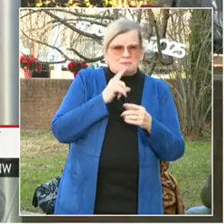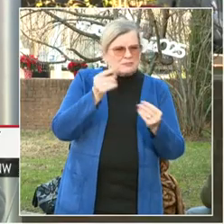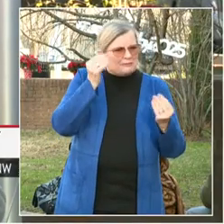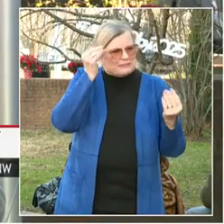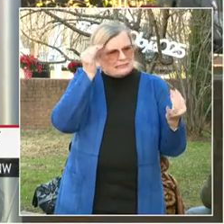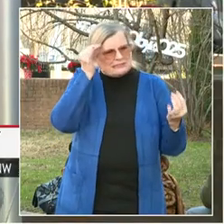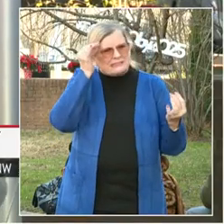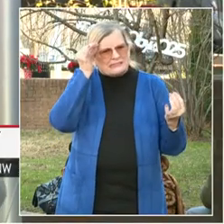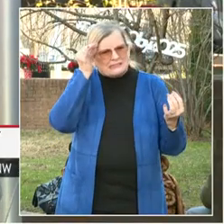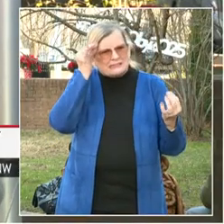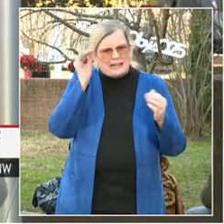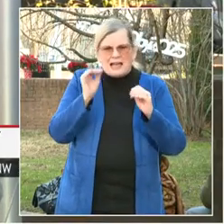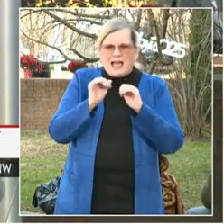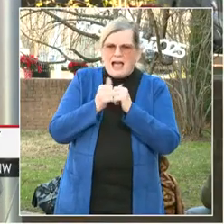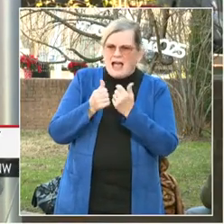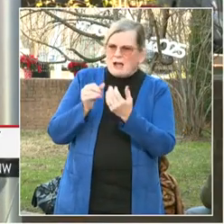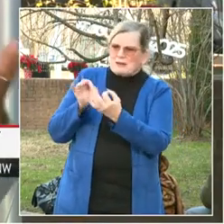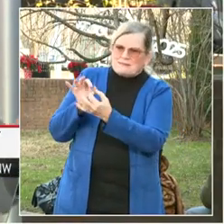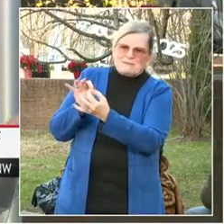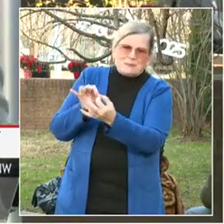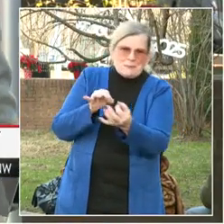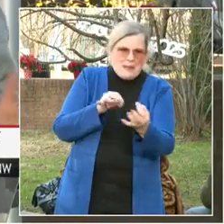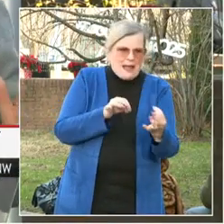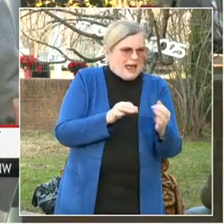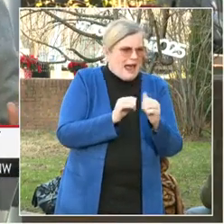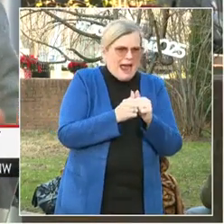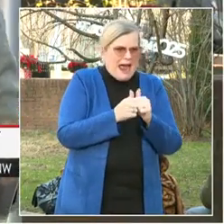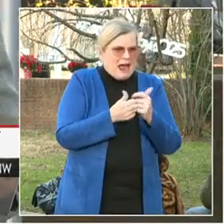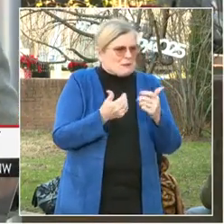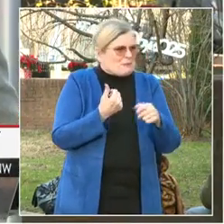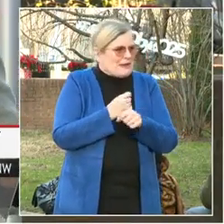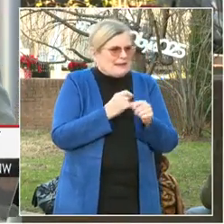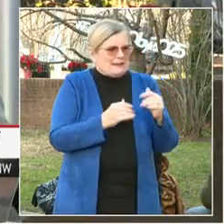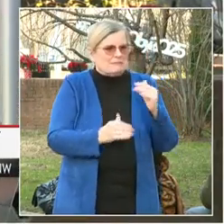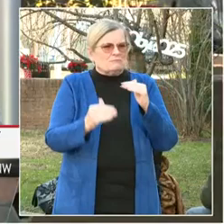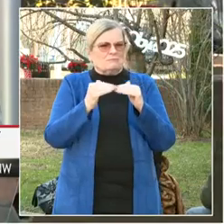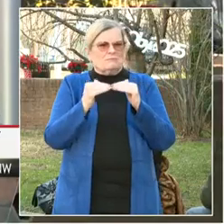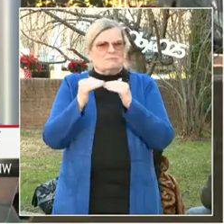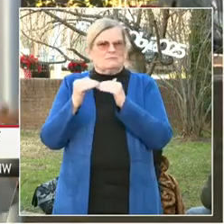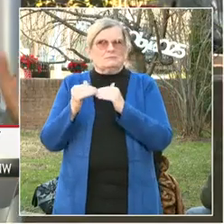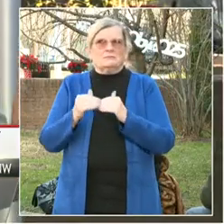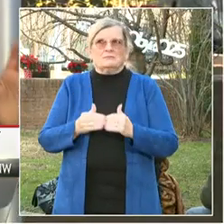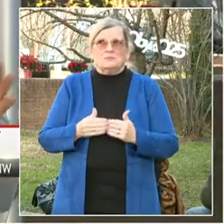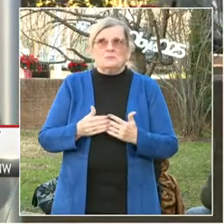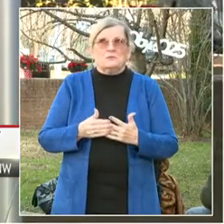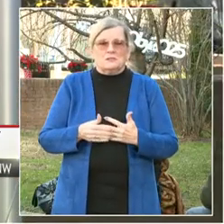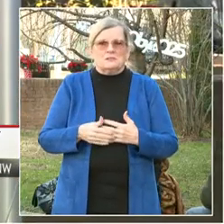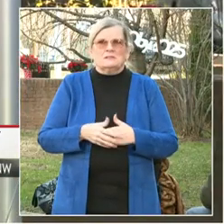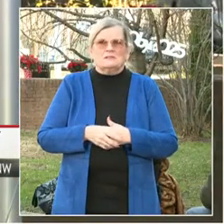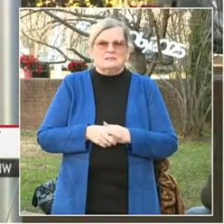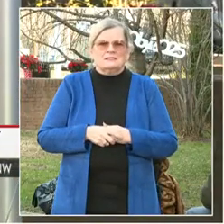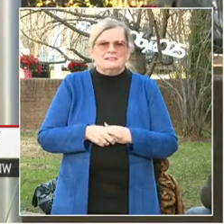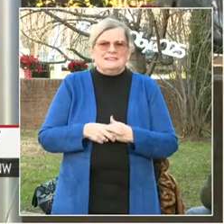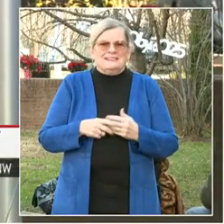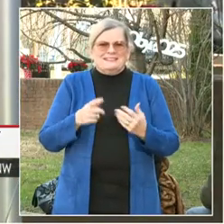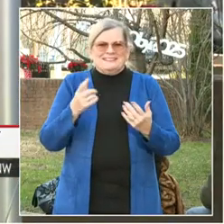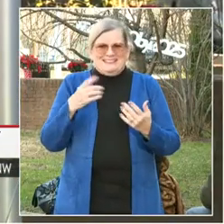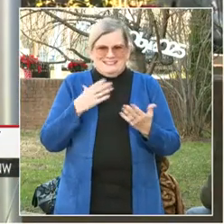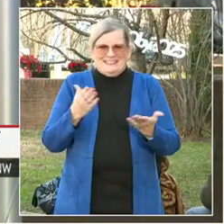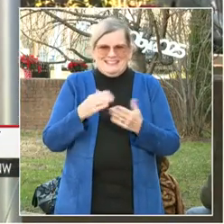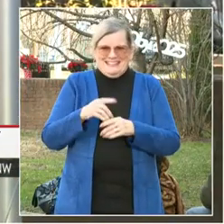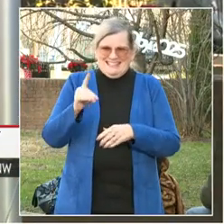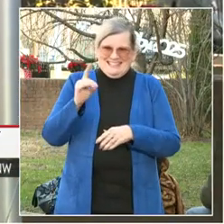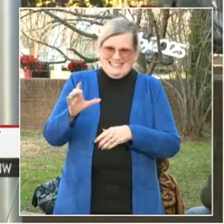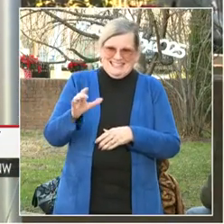mitigate the trade-offs. And the fact is, here's the truth, DC, that everything that we do